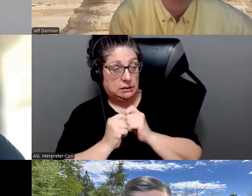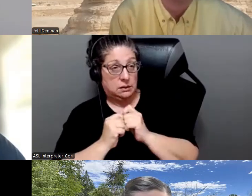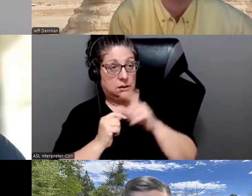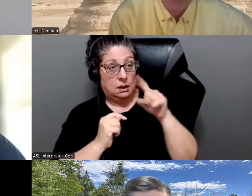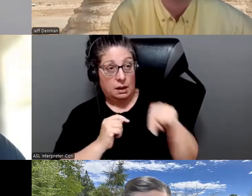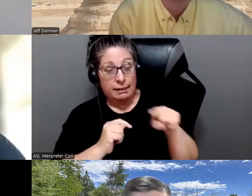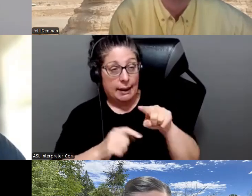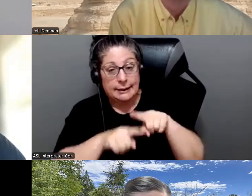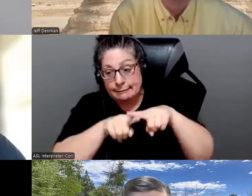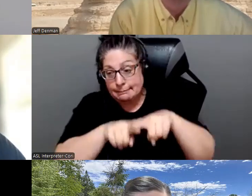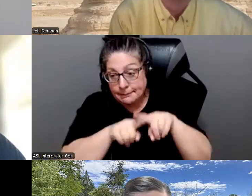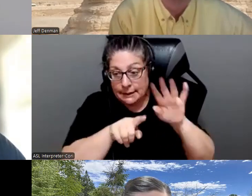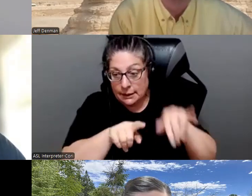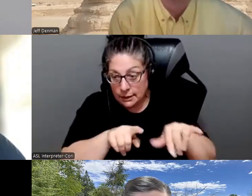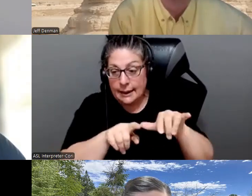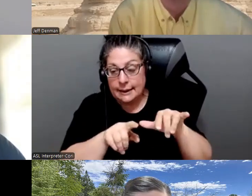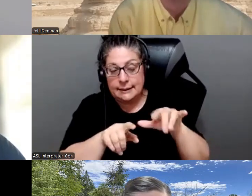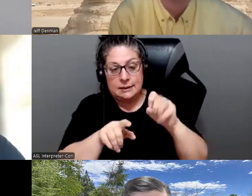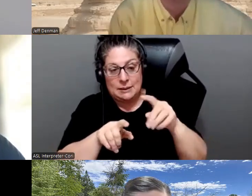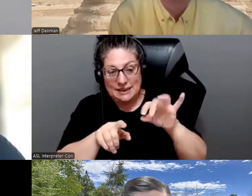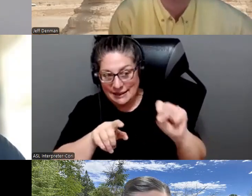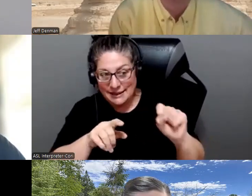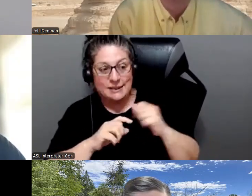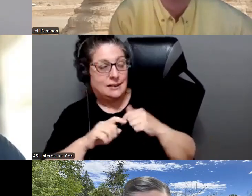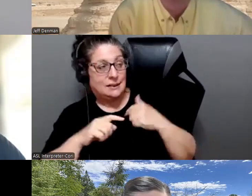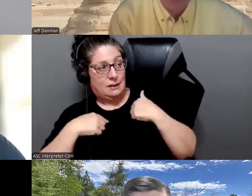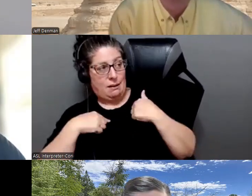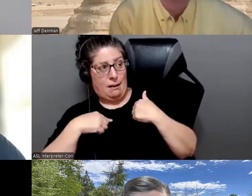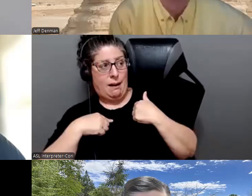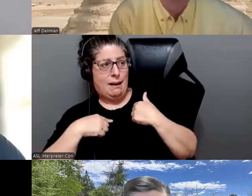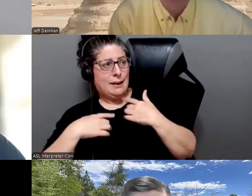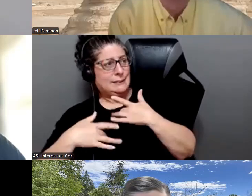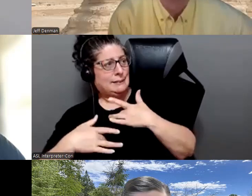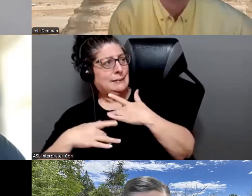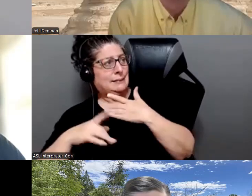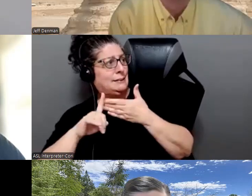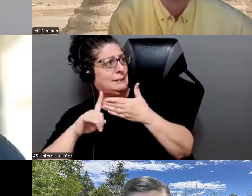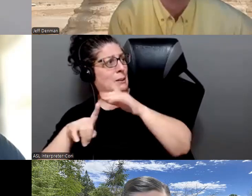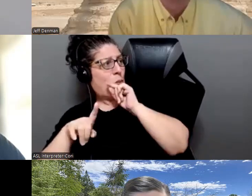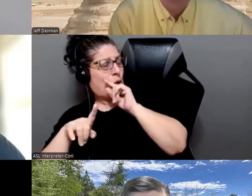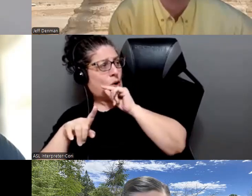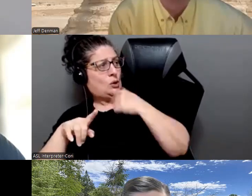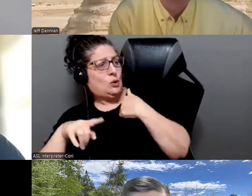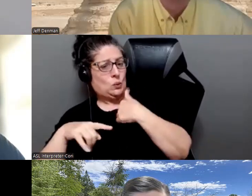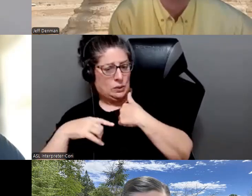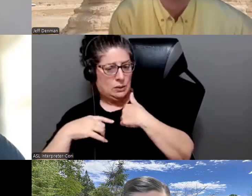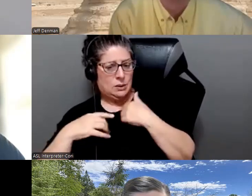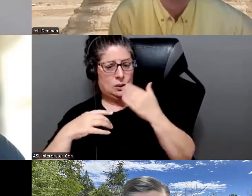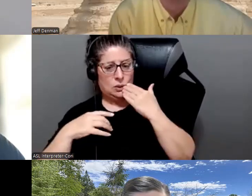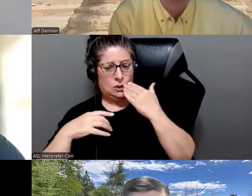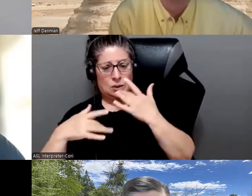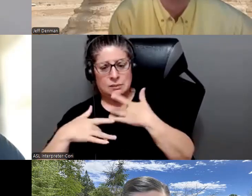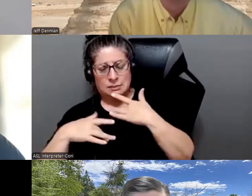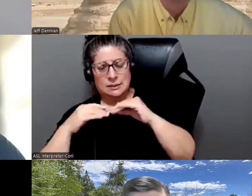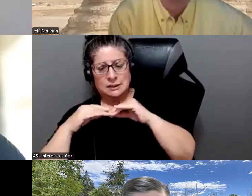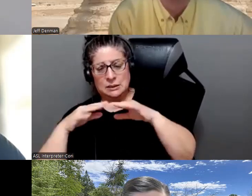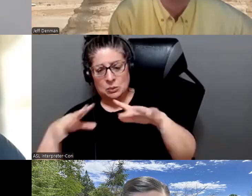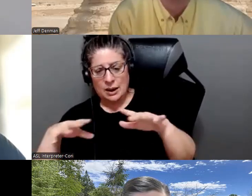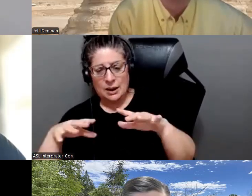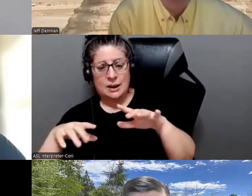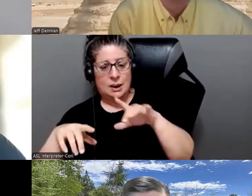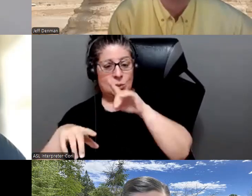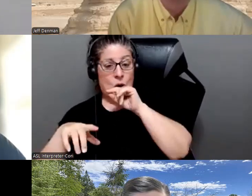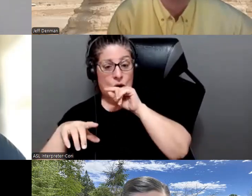they rely on, and at the same time, I'm a bird guy, and we all know how tallow tree gets spread. It's birds.